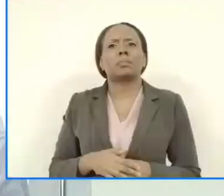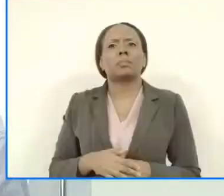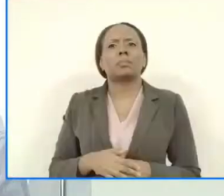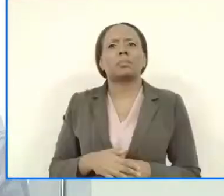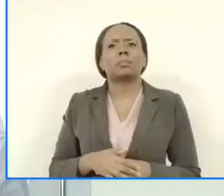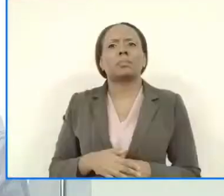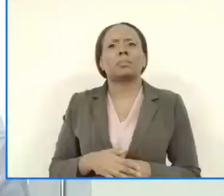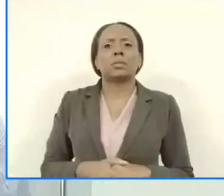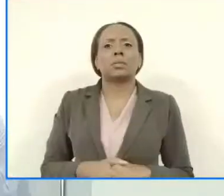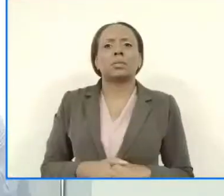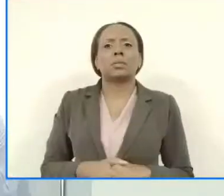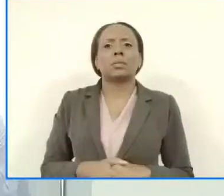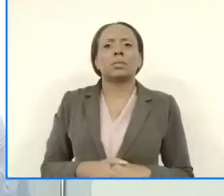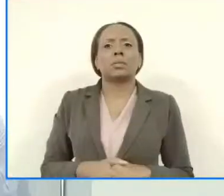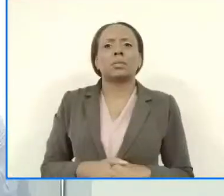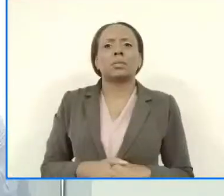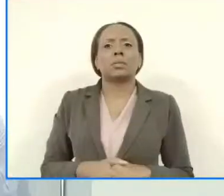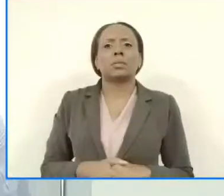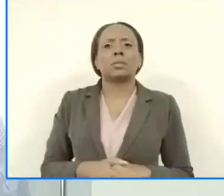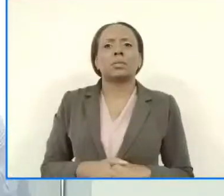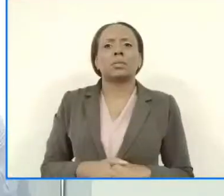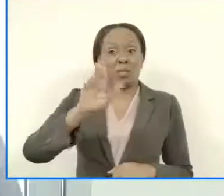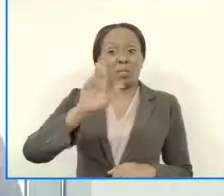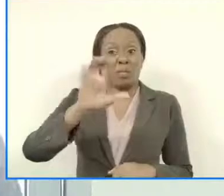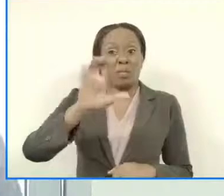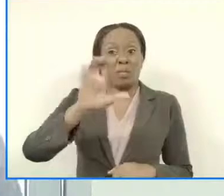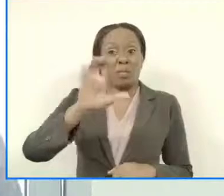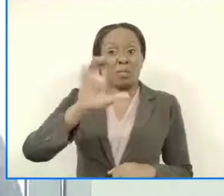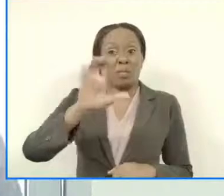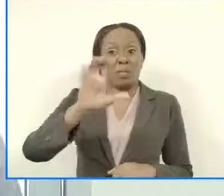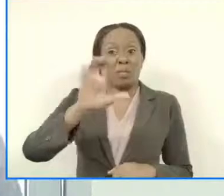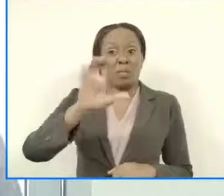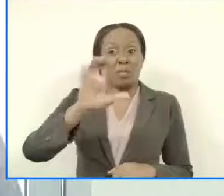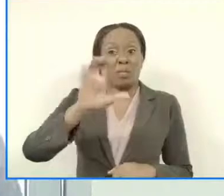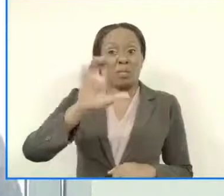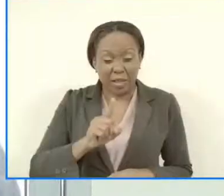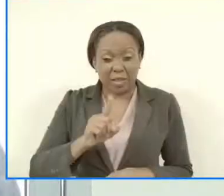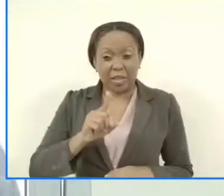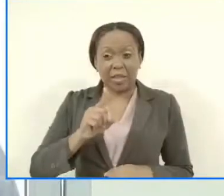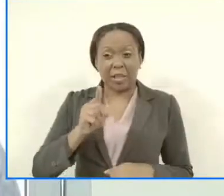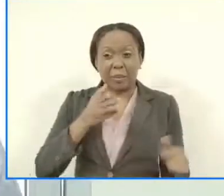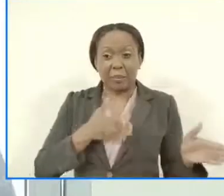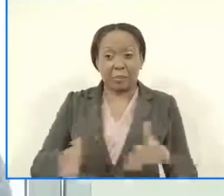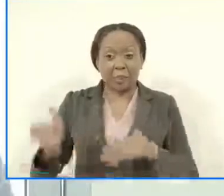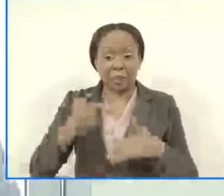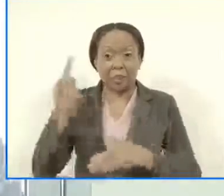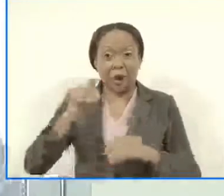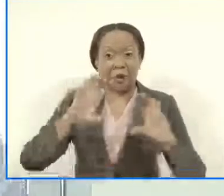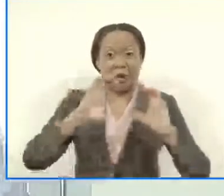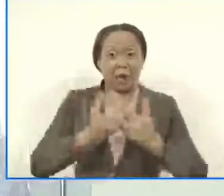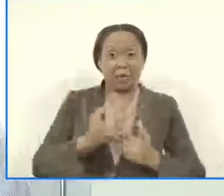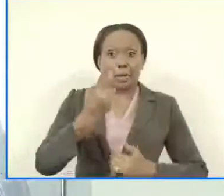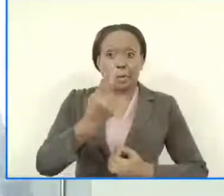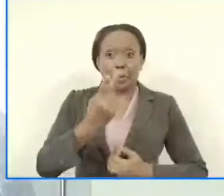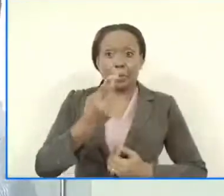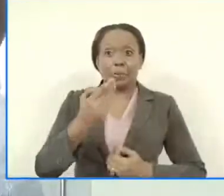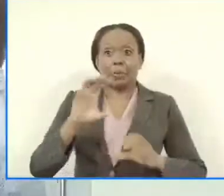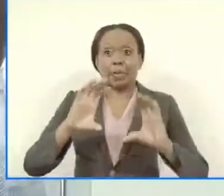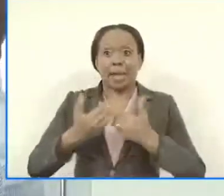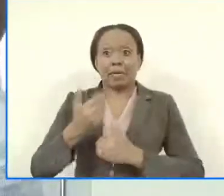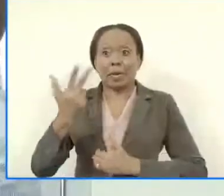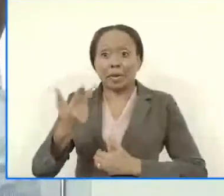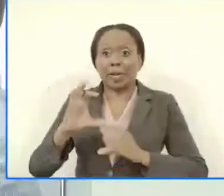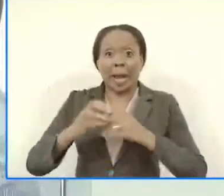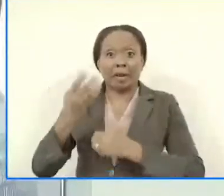perception? And how prepared is your company to deal with a Category 2, 3, or 4 passing of